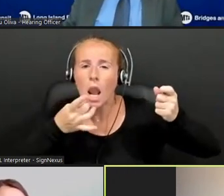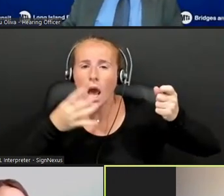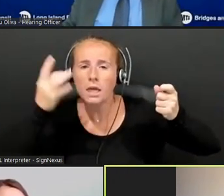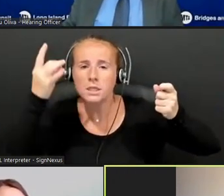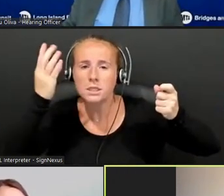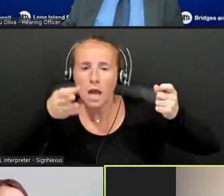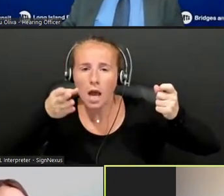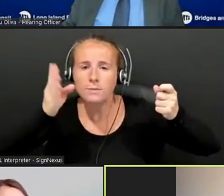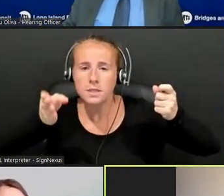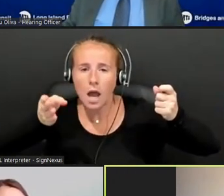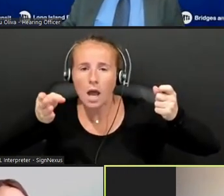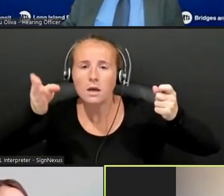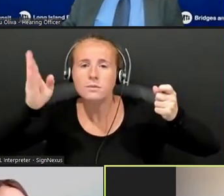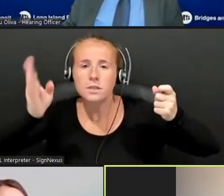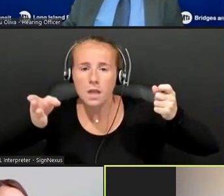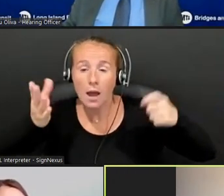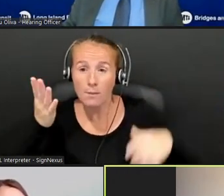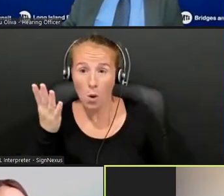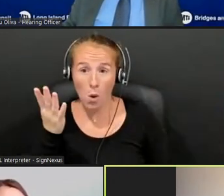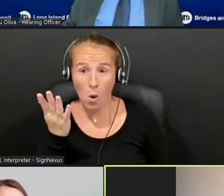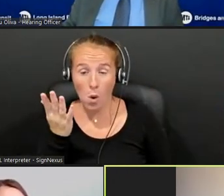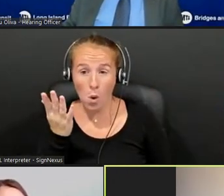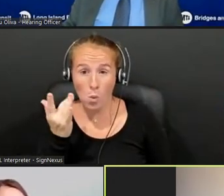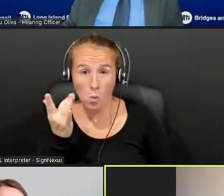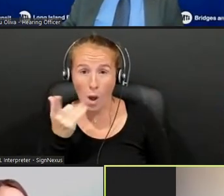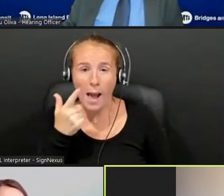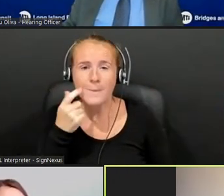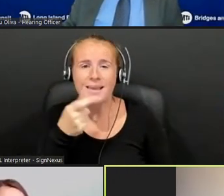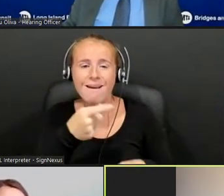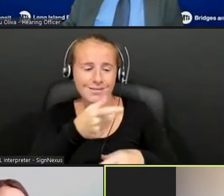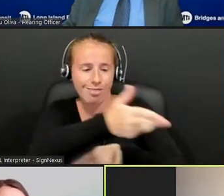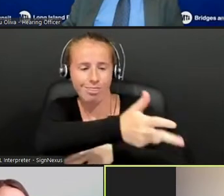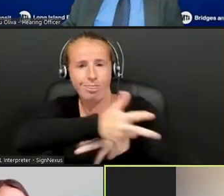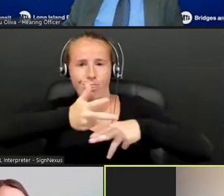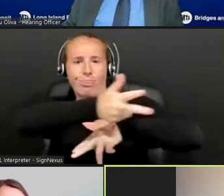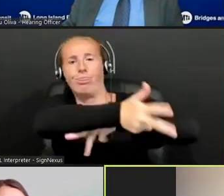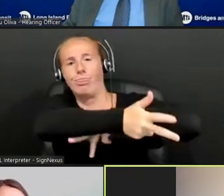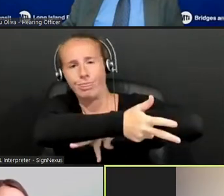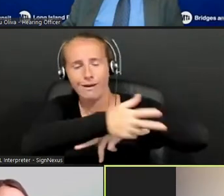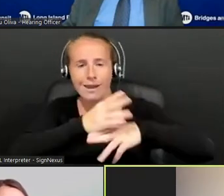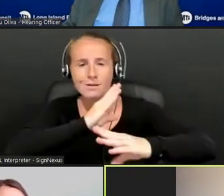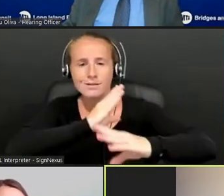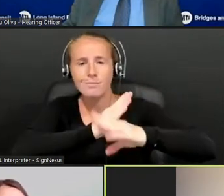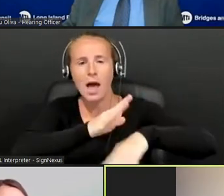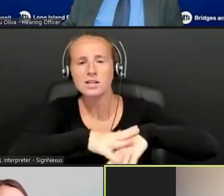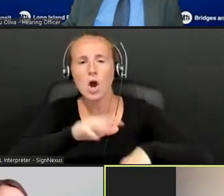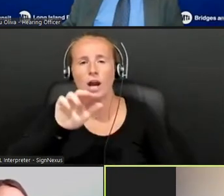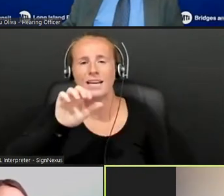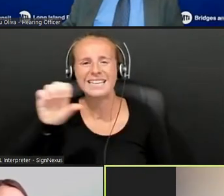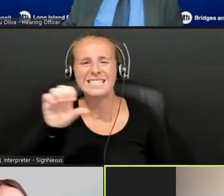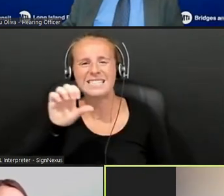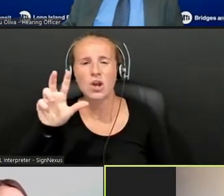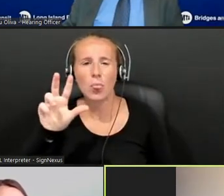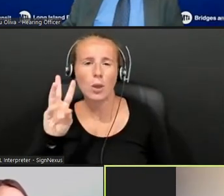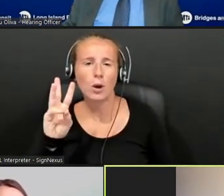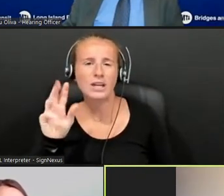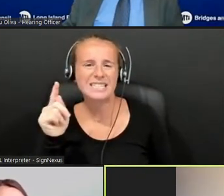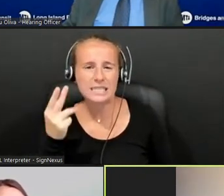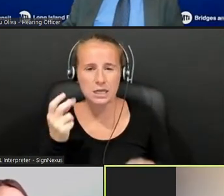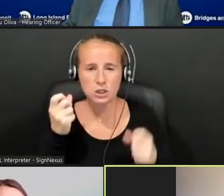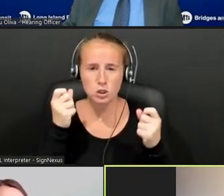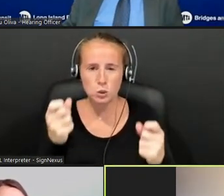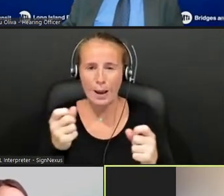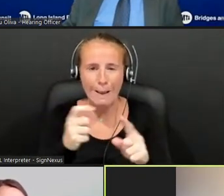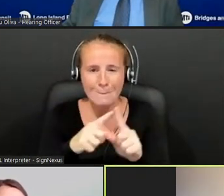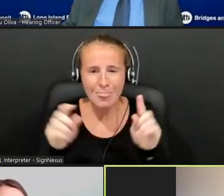because the box was blocked on East 36th Street there's no